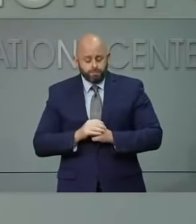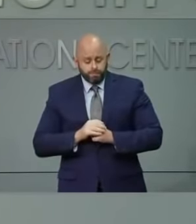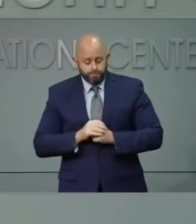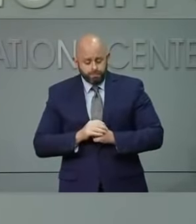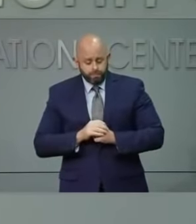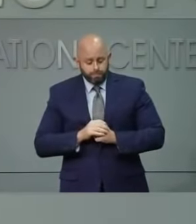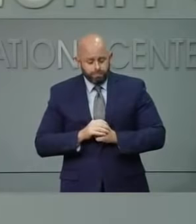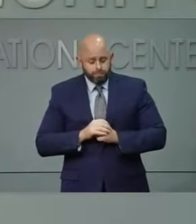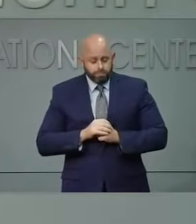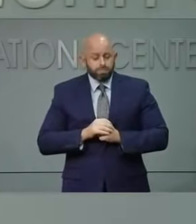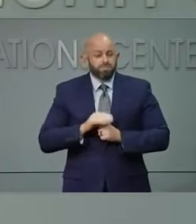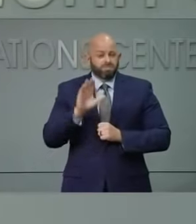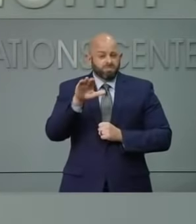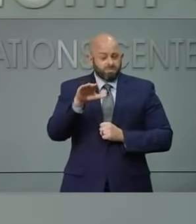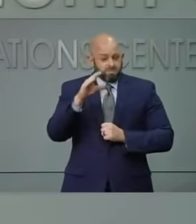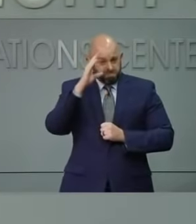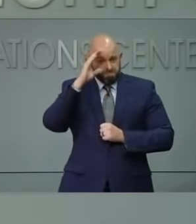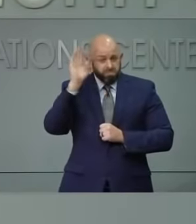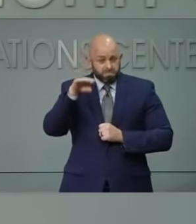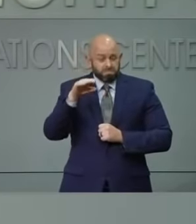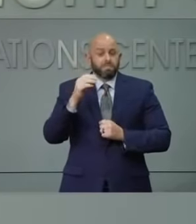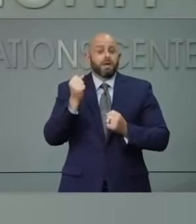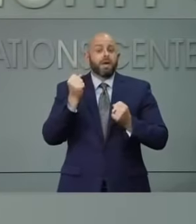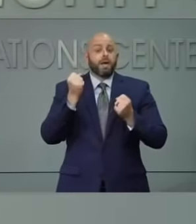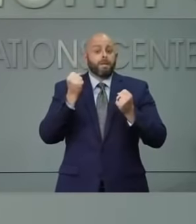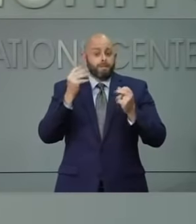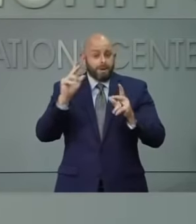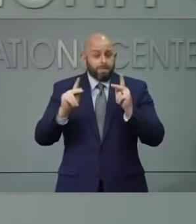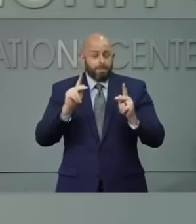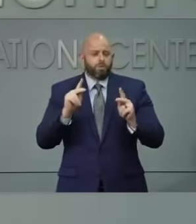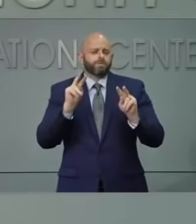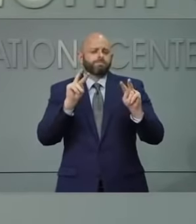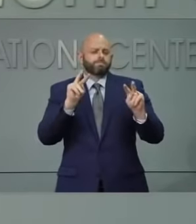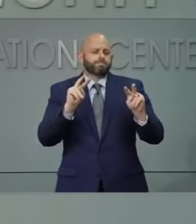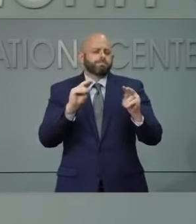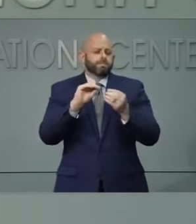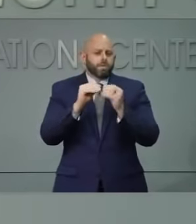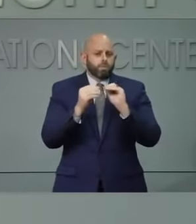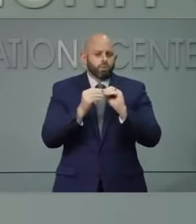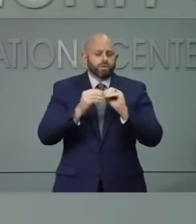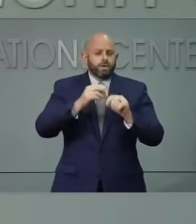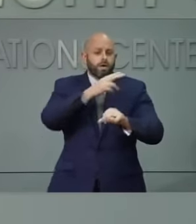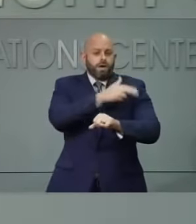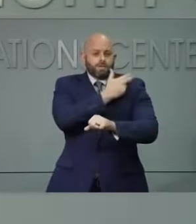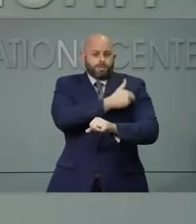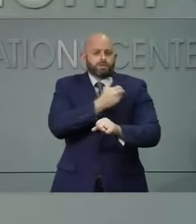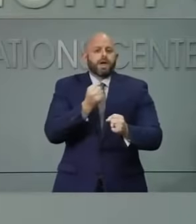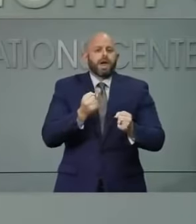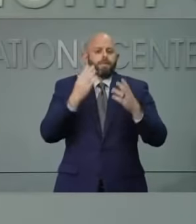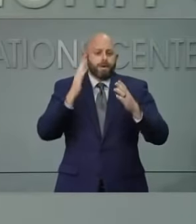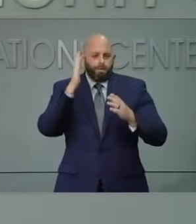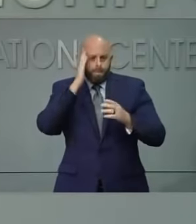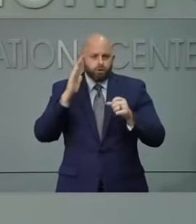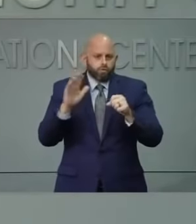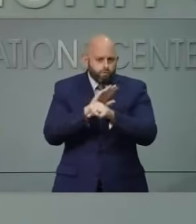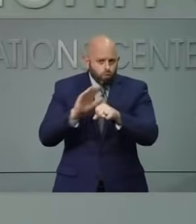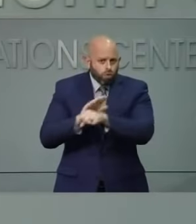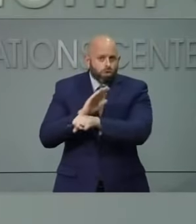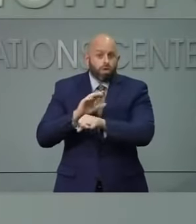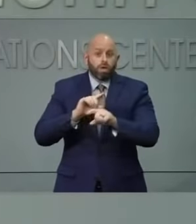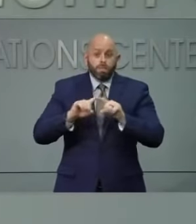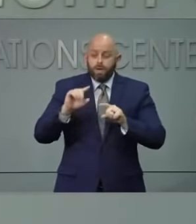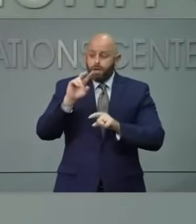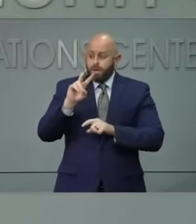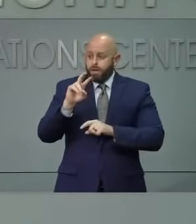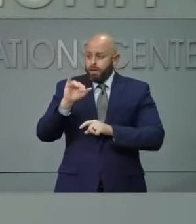and the available beds as the figure to be concerned about. But just last night, Vidant Health CEO here in Greenville pointed out that